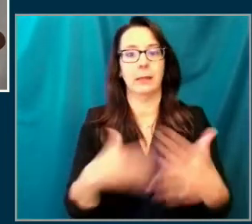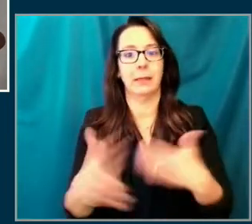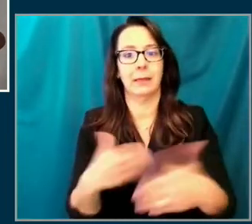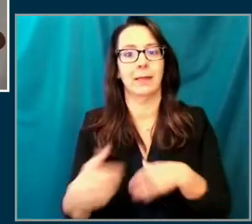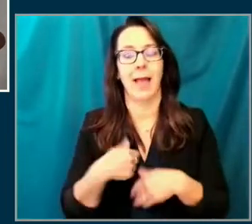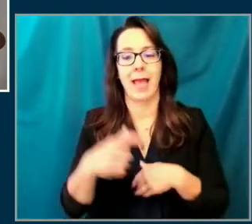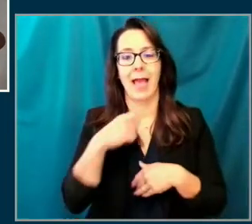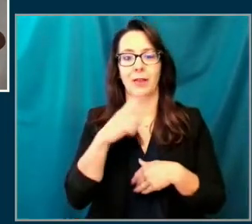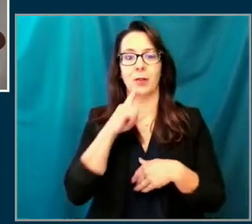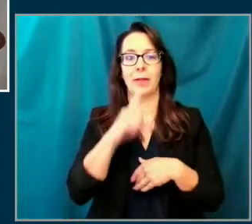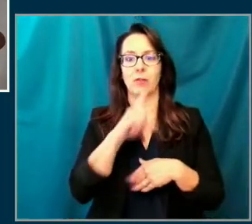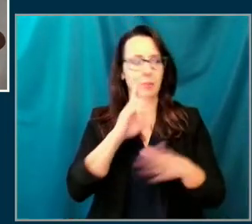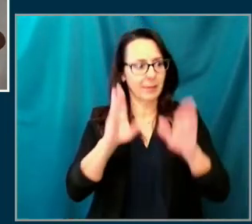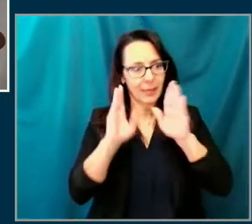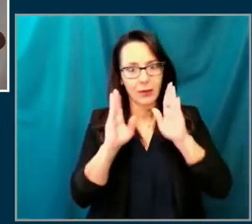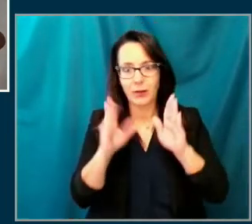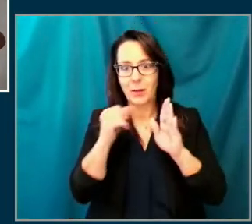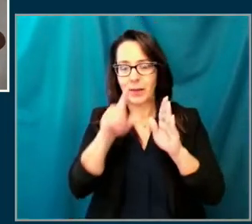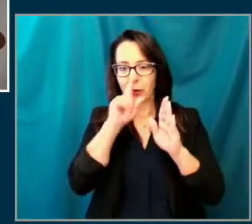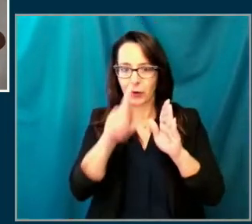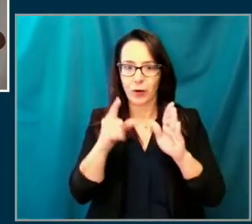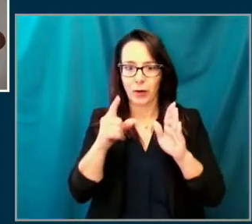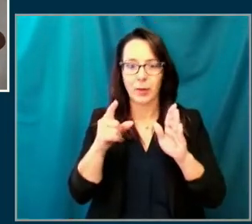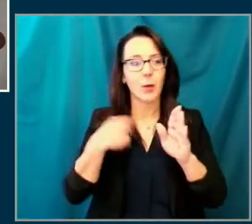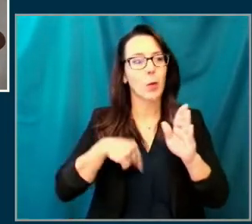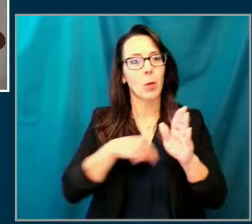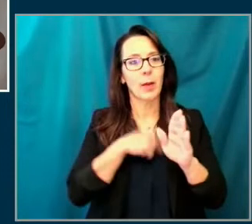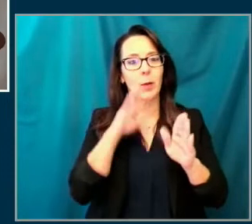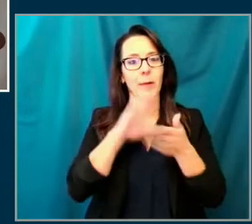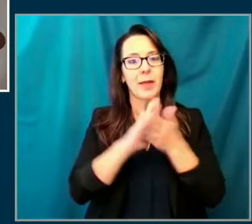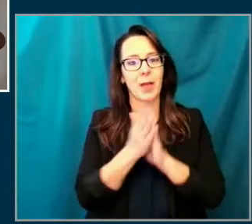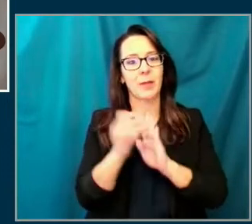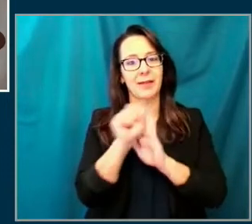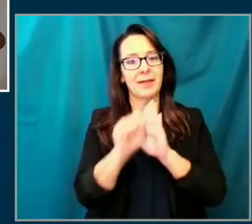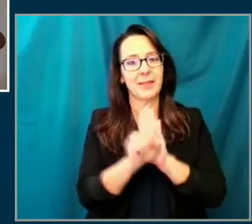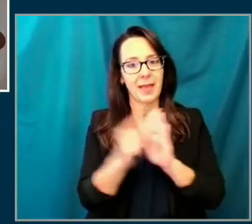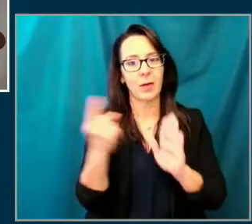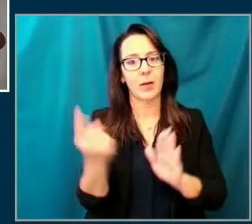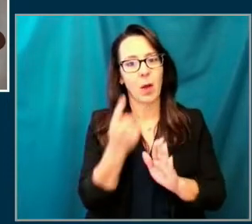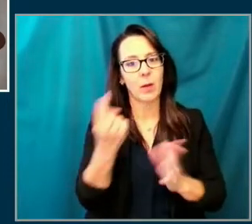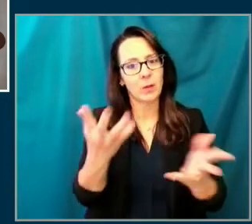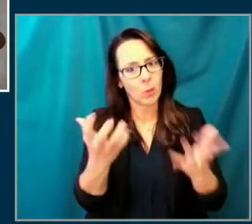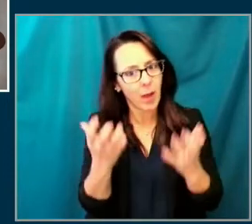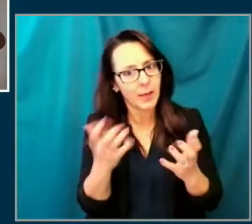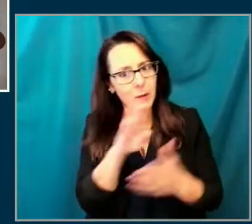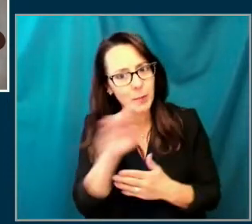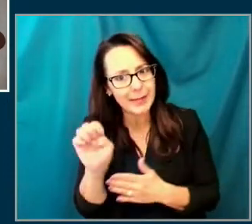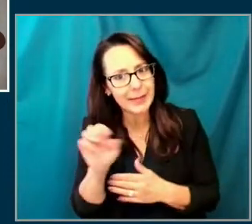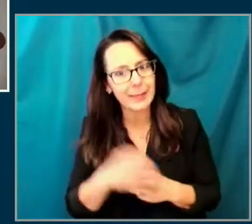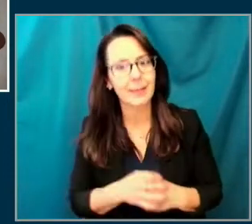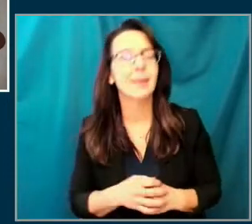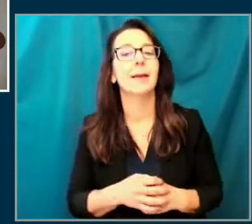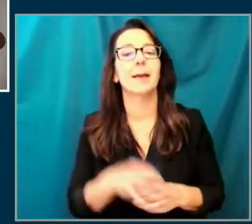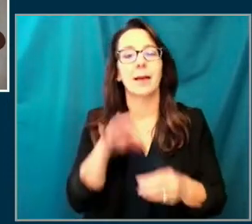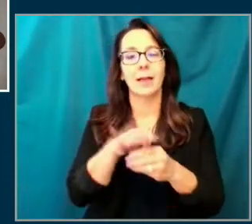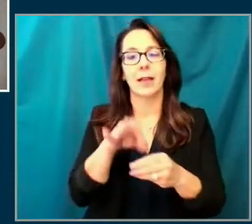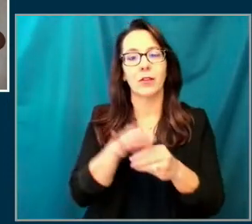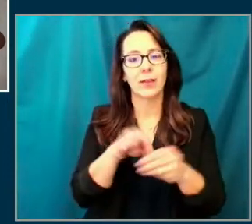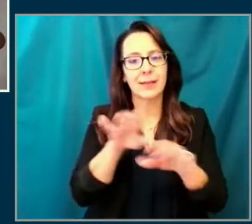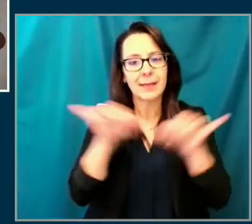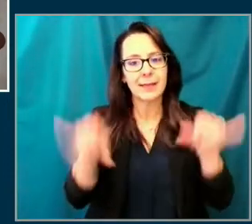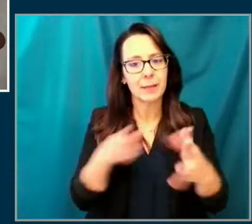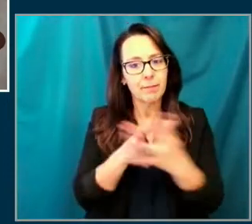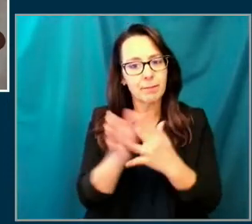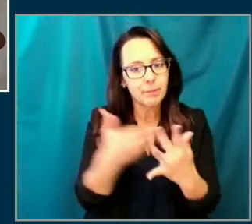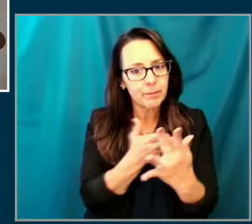and make sure that we were going to be the state that we always say we are, a state with an election that is transparent, that is fair, and that is